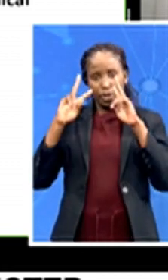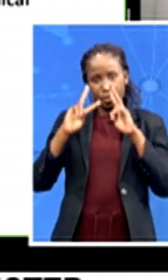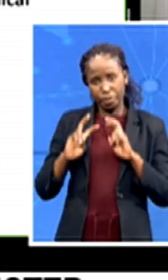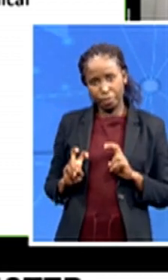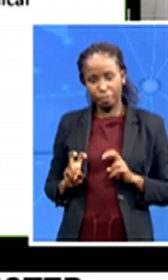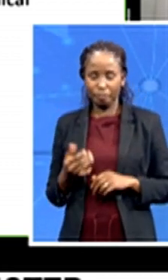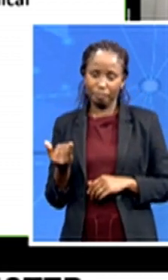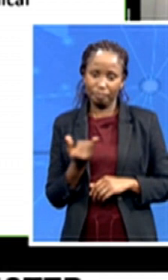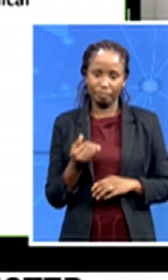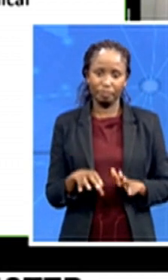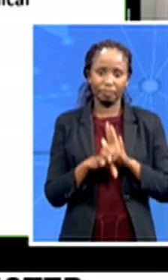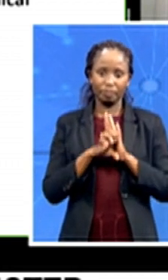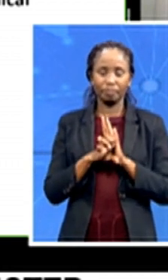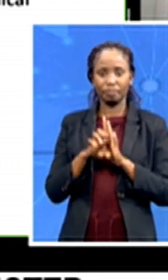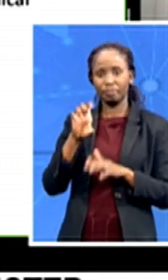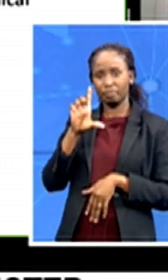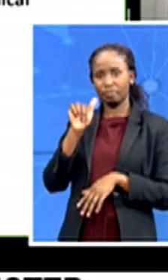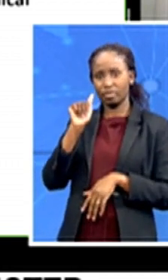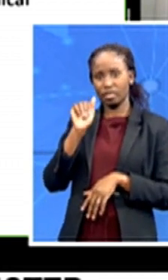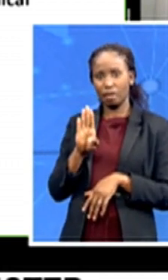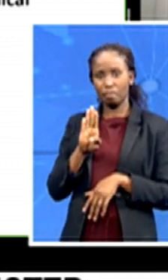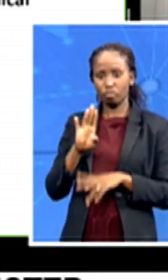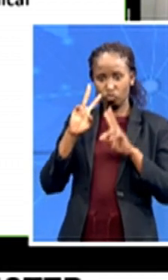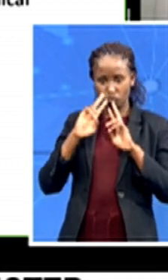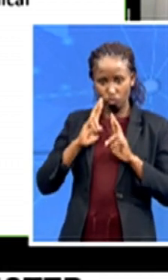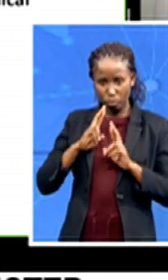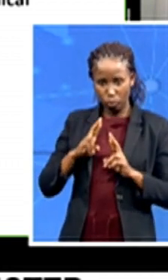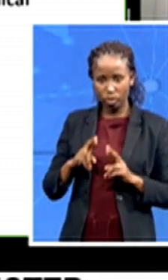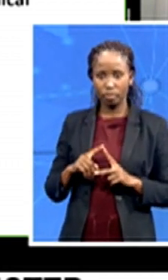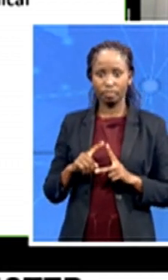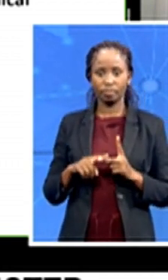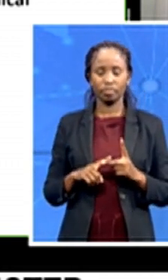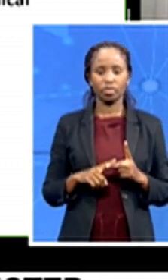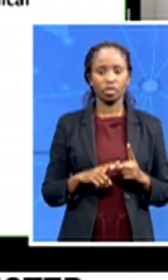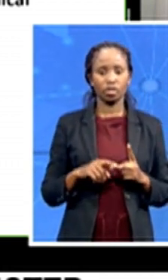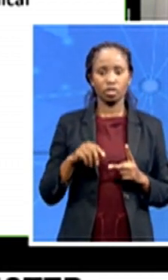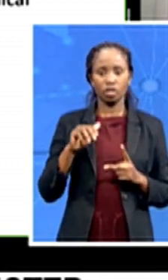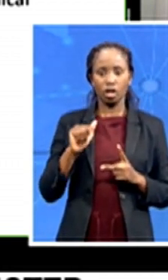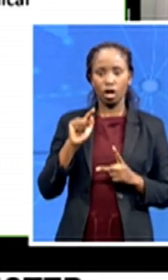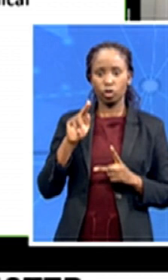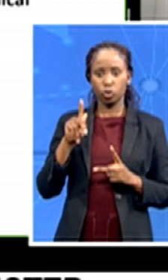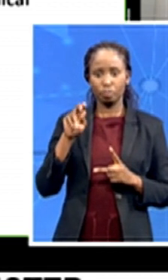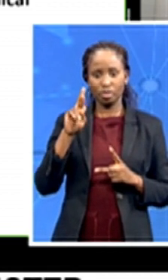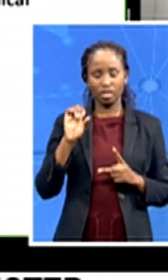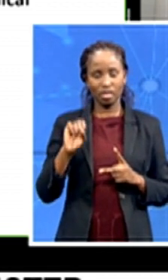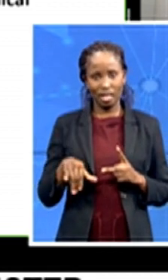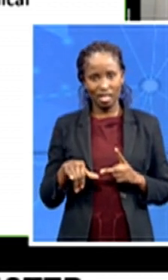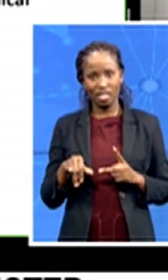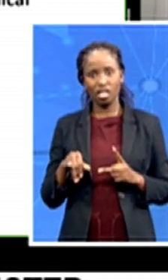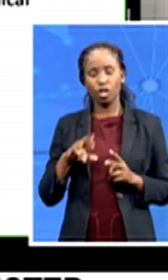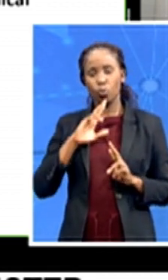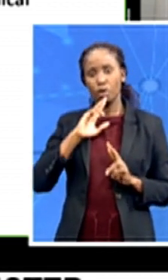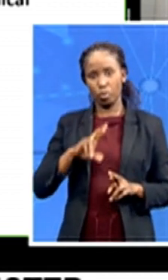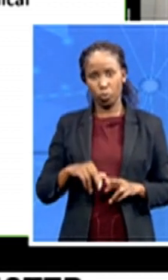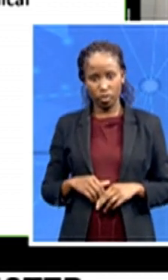an autopsy report. So in the case of a death, one of the investigations would then be an autopsy report.